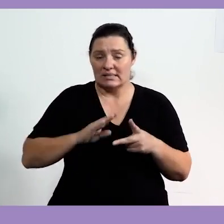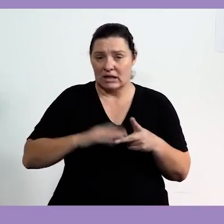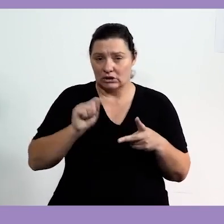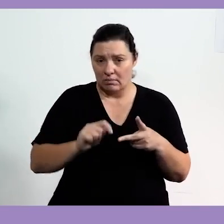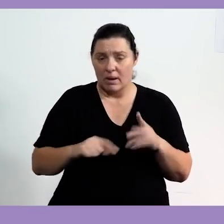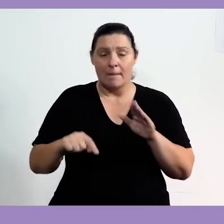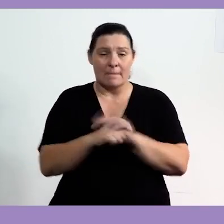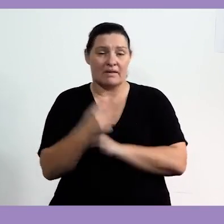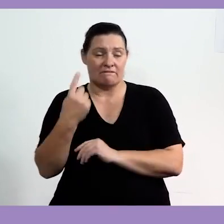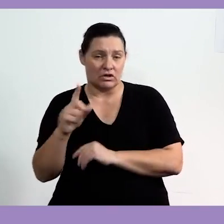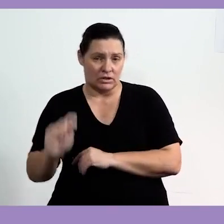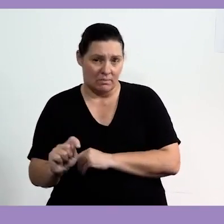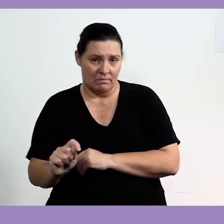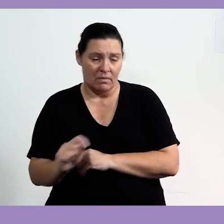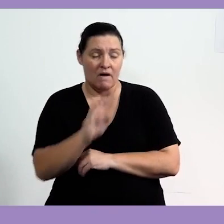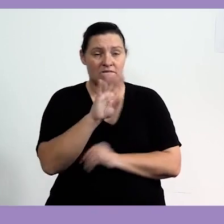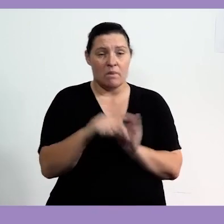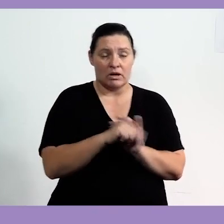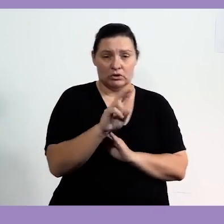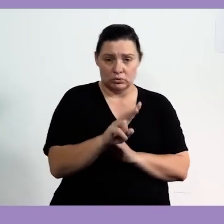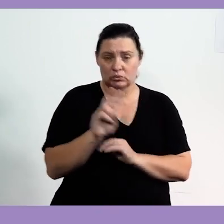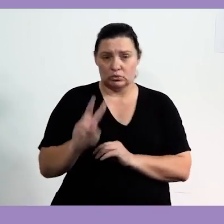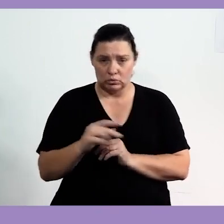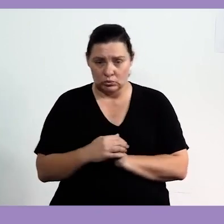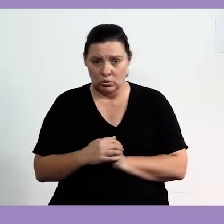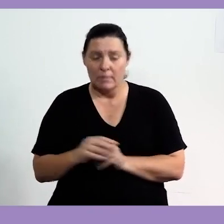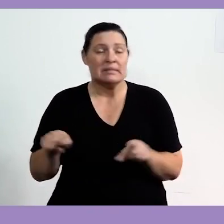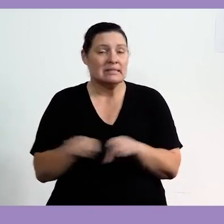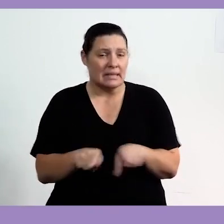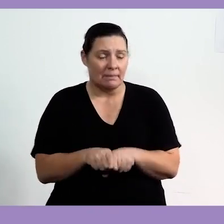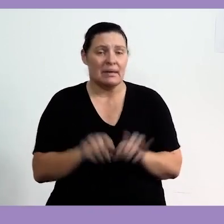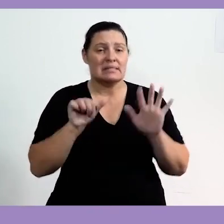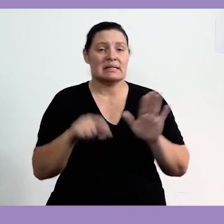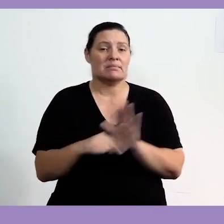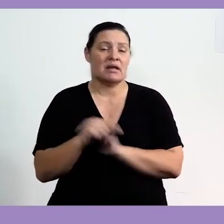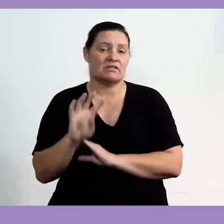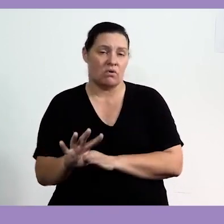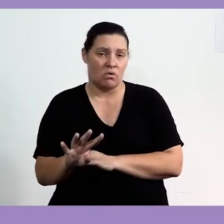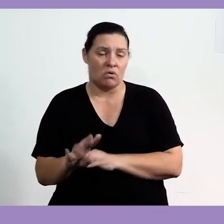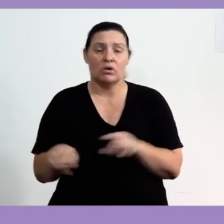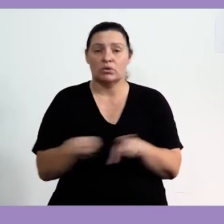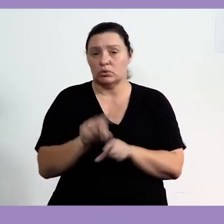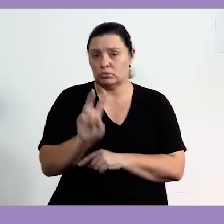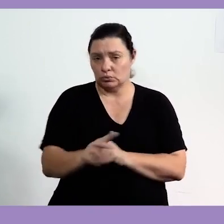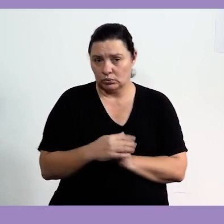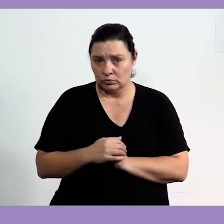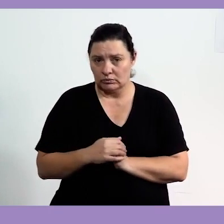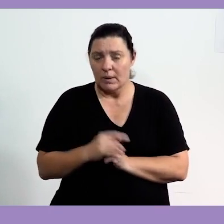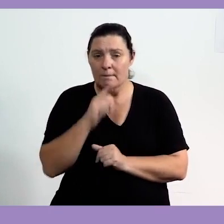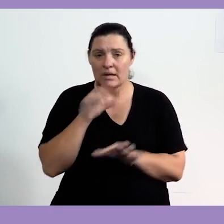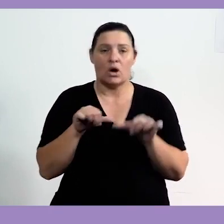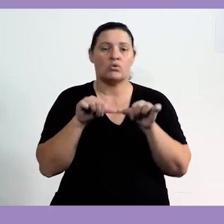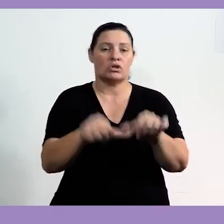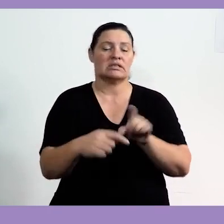our second term minus our first term. So 4 minus 2 is 2, and then, but also 6 minus 4 is also 2. So